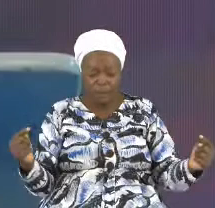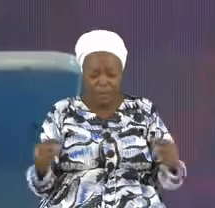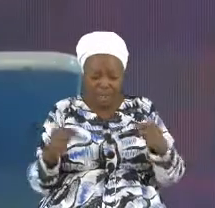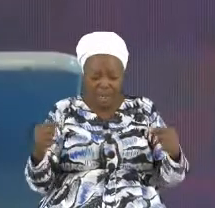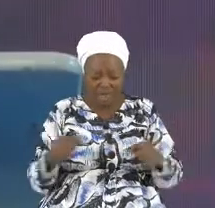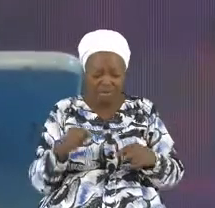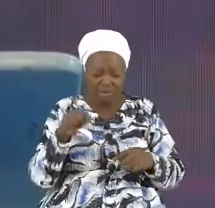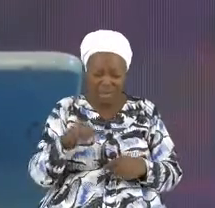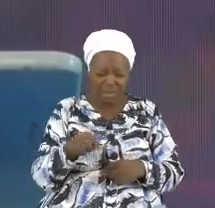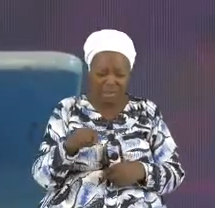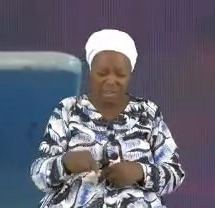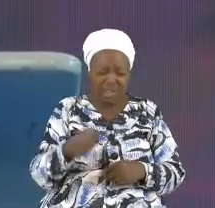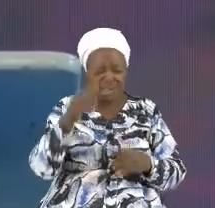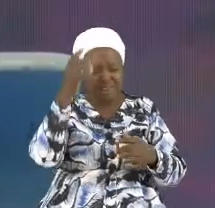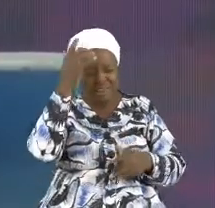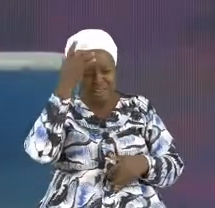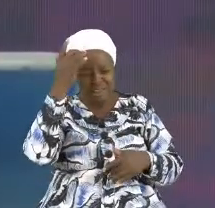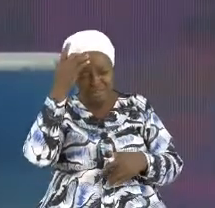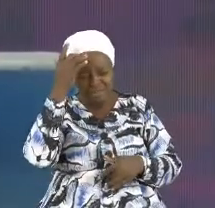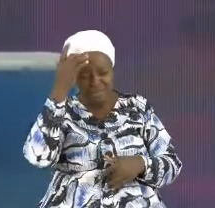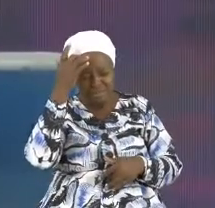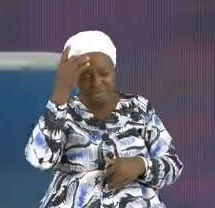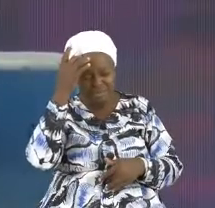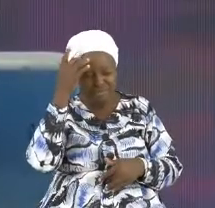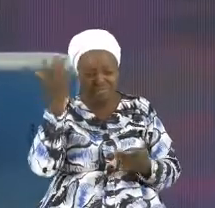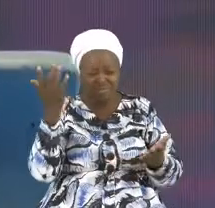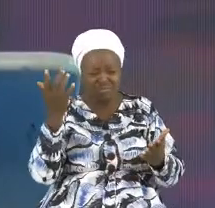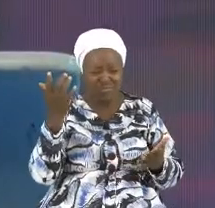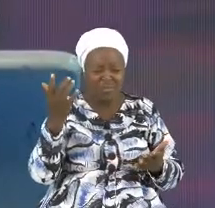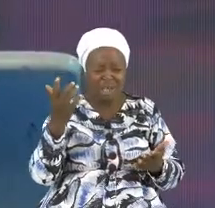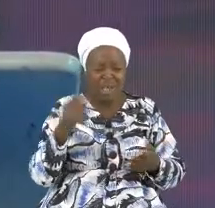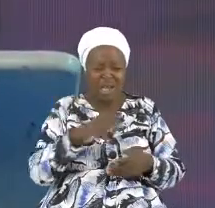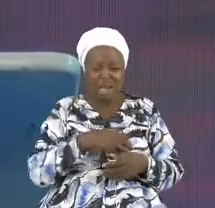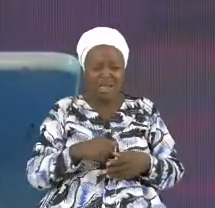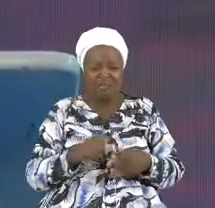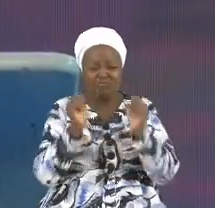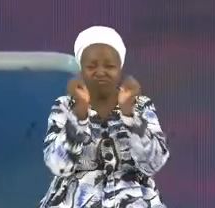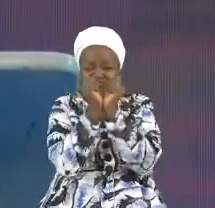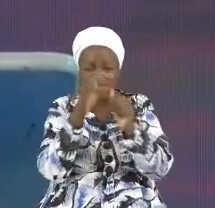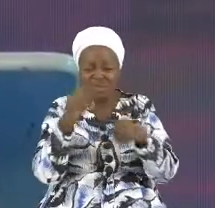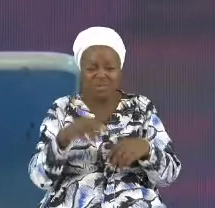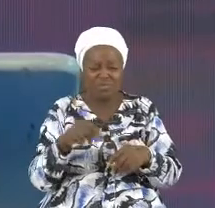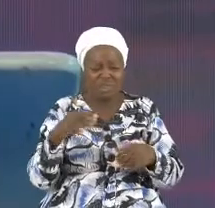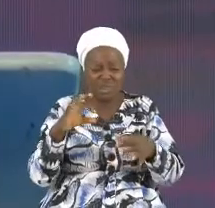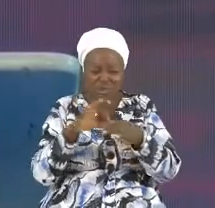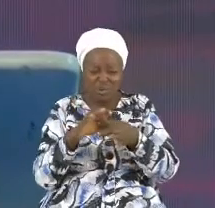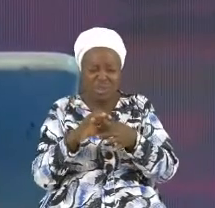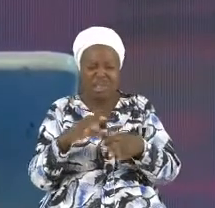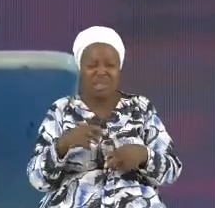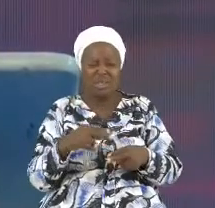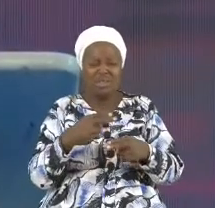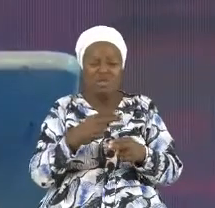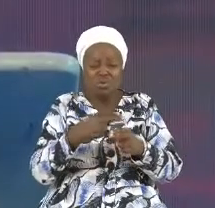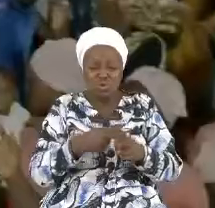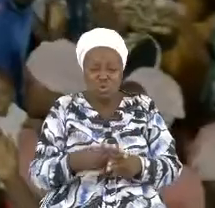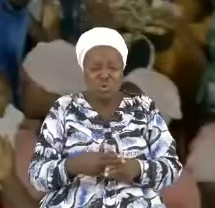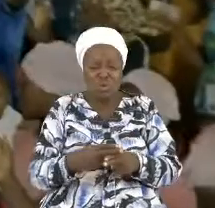stiffness of the joints, short leg, grow